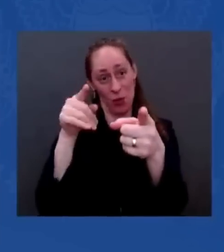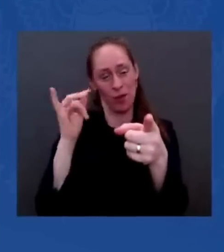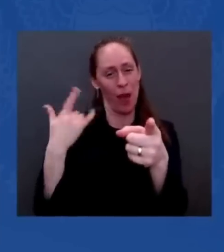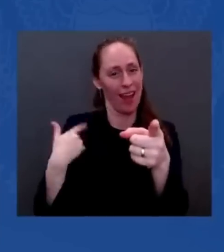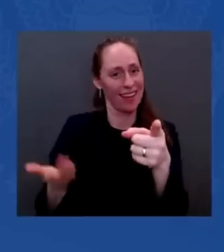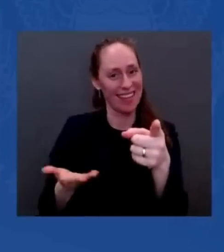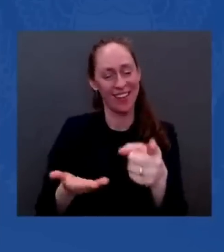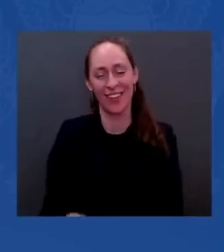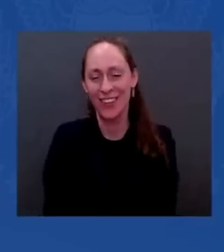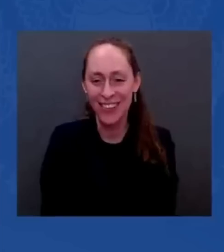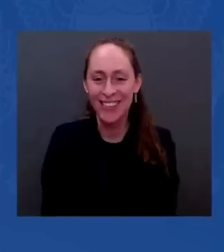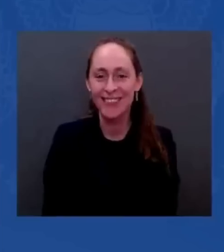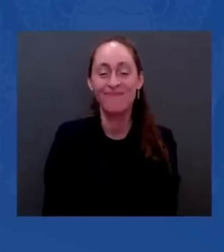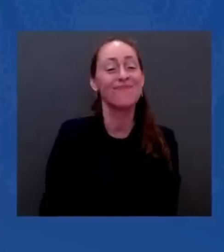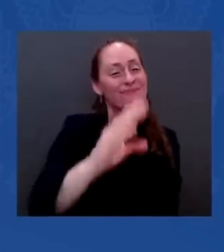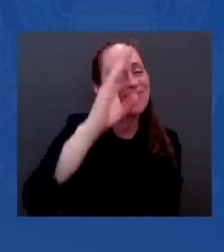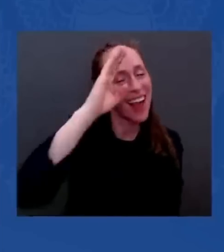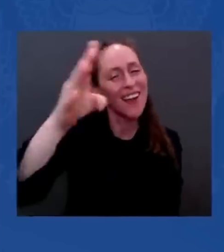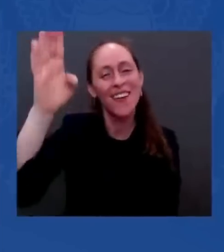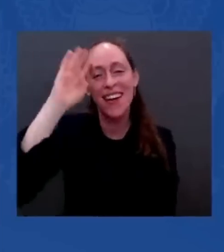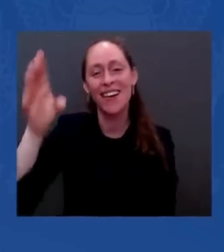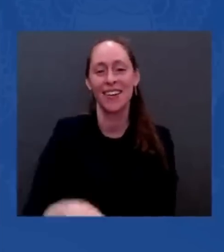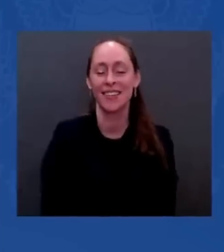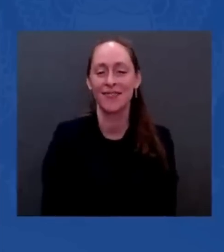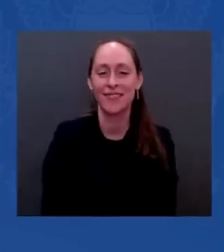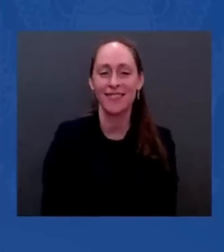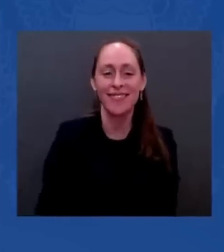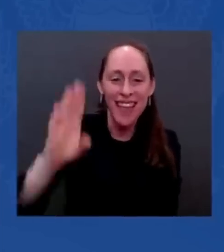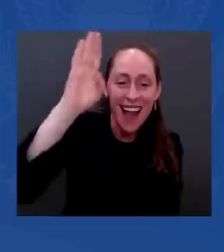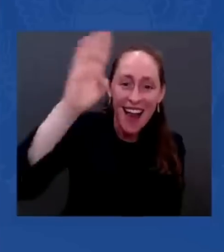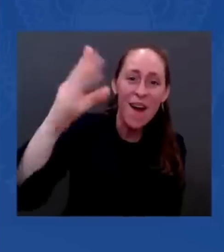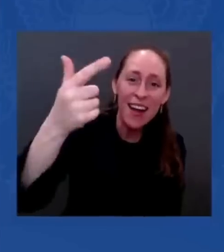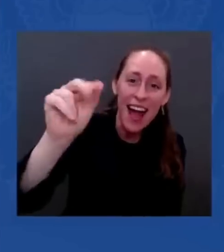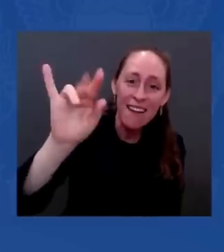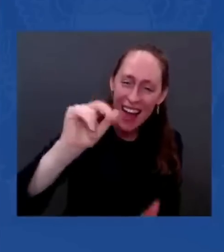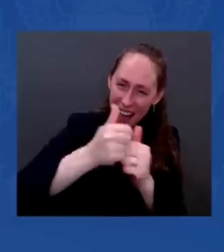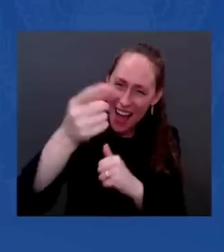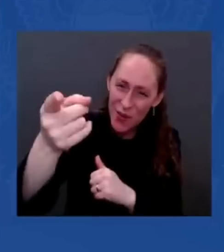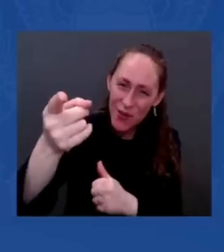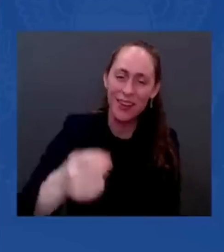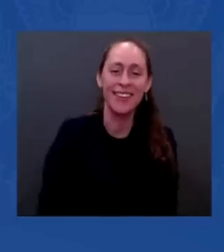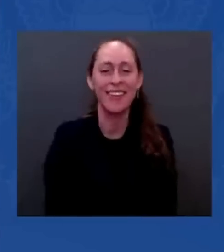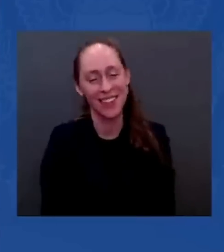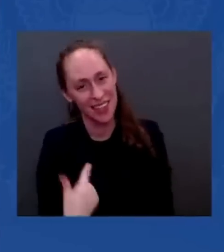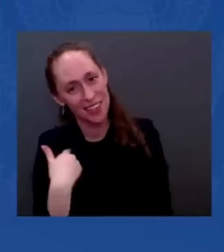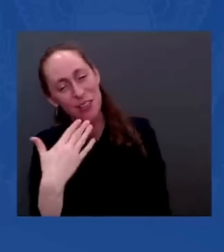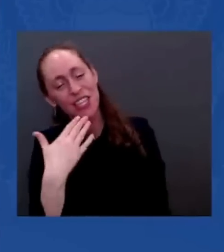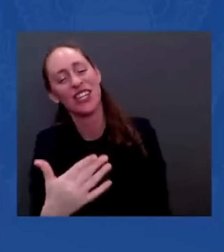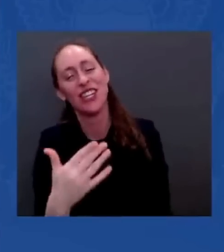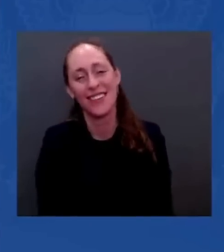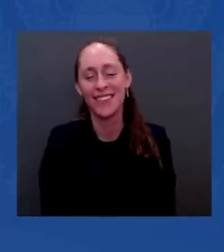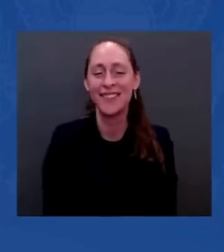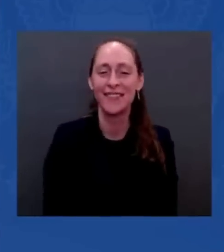Gavin, how are you, man? Hey, Mr. President. Good to I'm see good. You. I'm good. I had an over-under that you were going to do this today. I'm